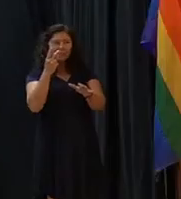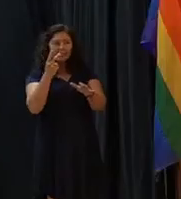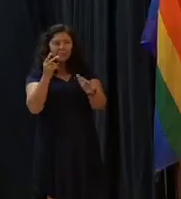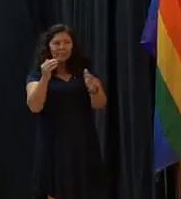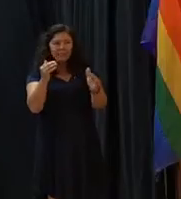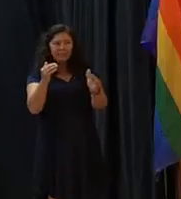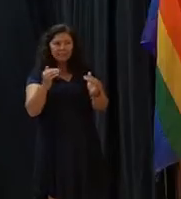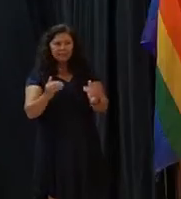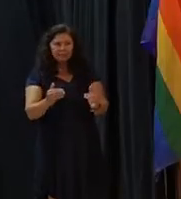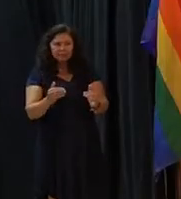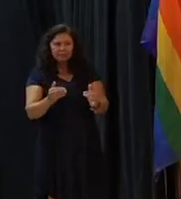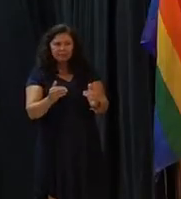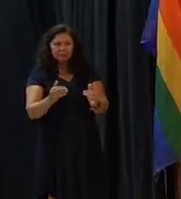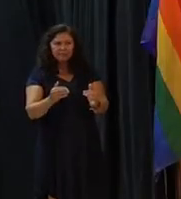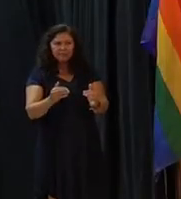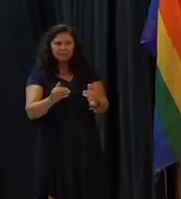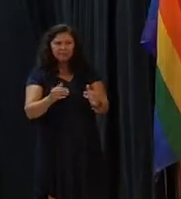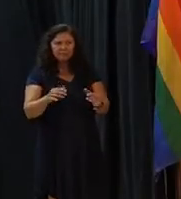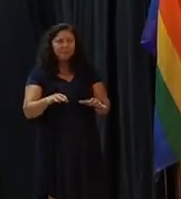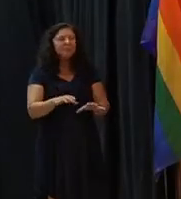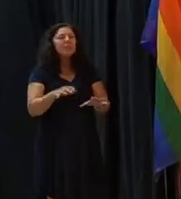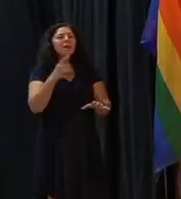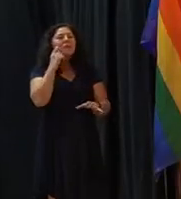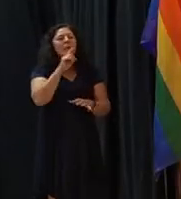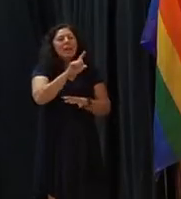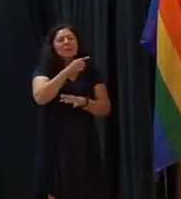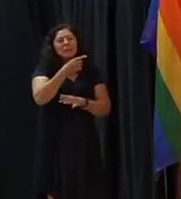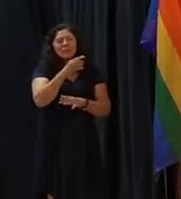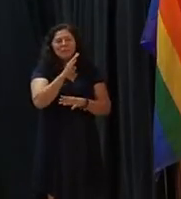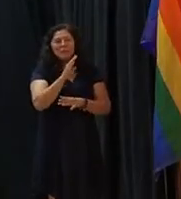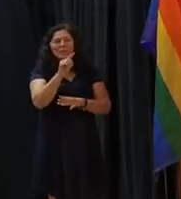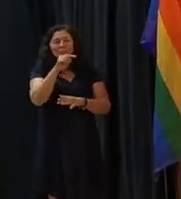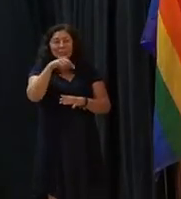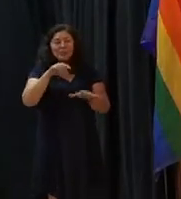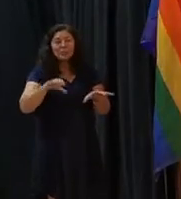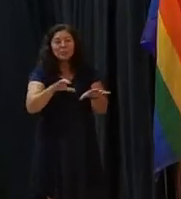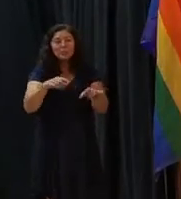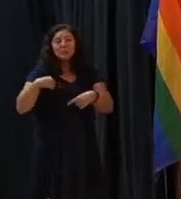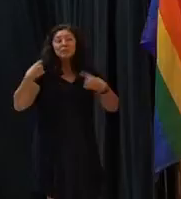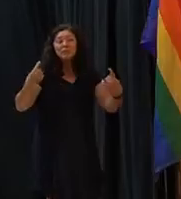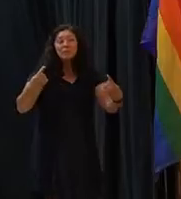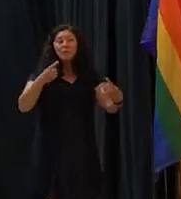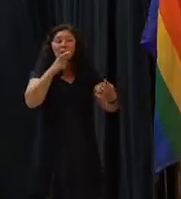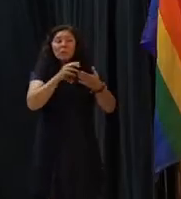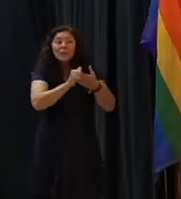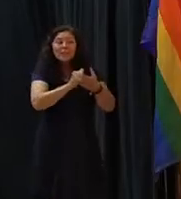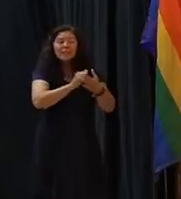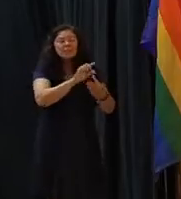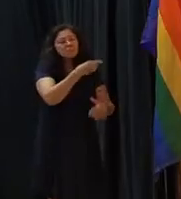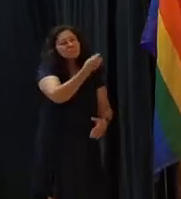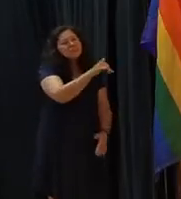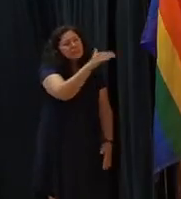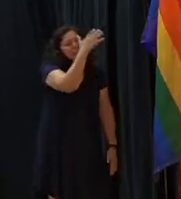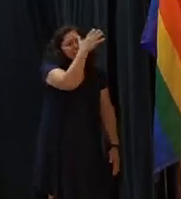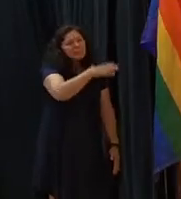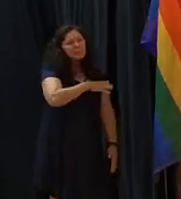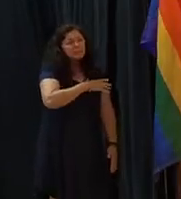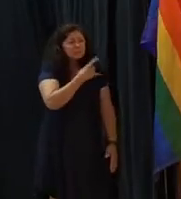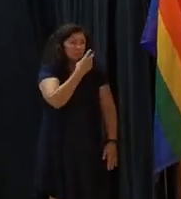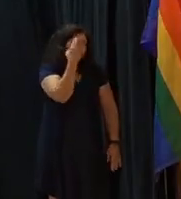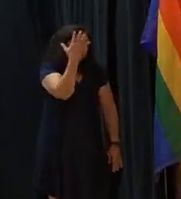ground. So far, the LGBTQ movement has been led by gay men. One of the reasons could